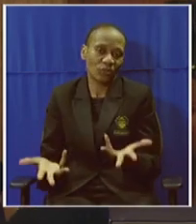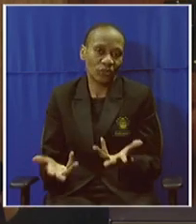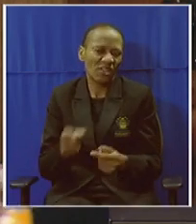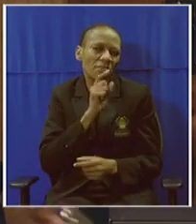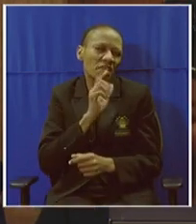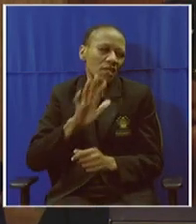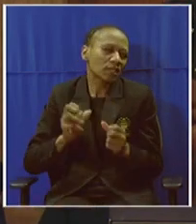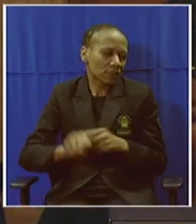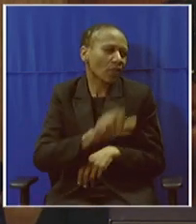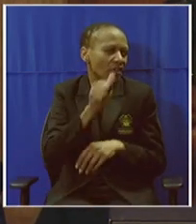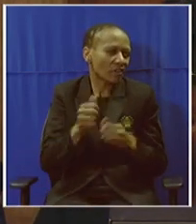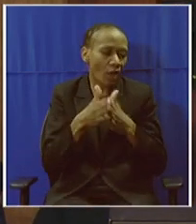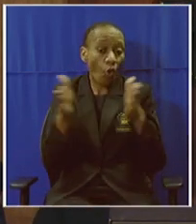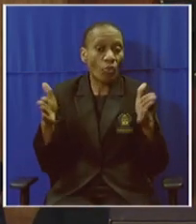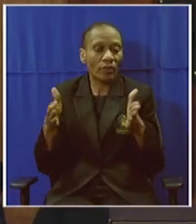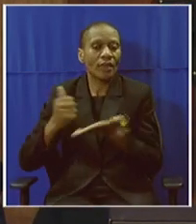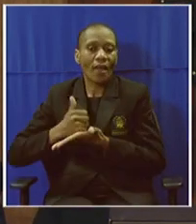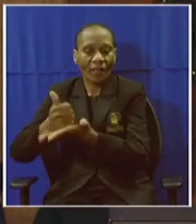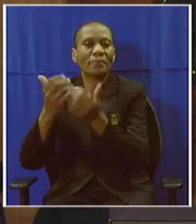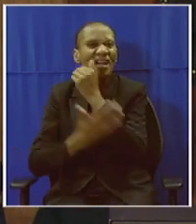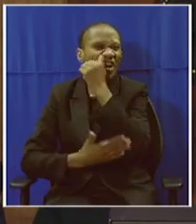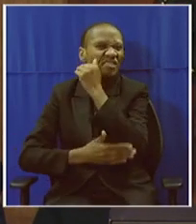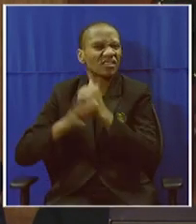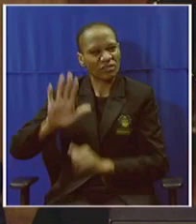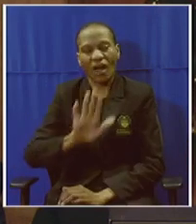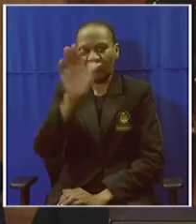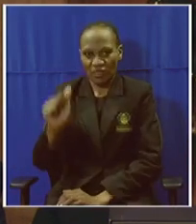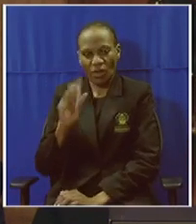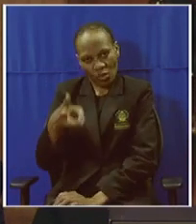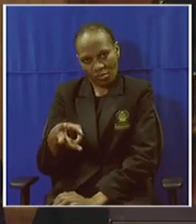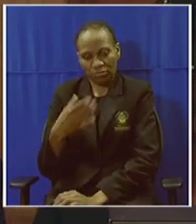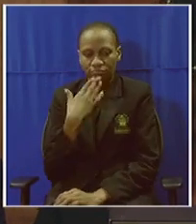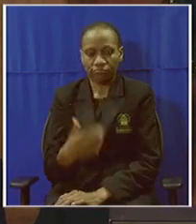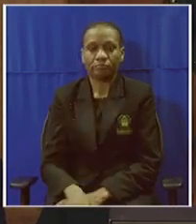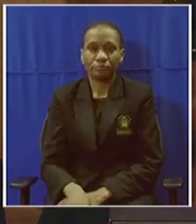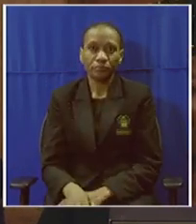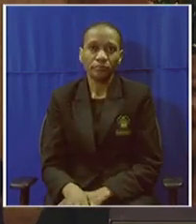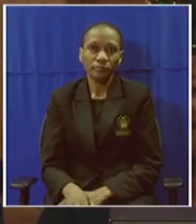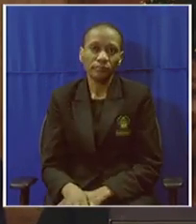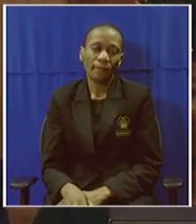Africa as the gateway to Africa. That's the end of the statement.